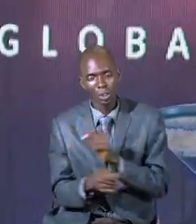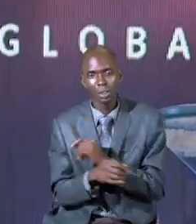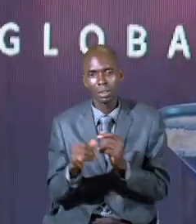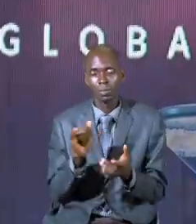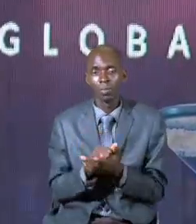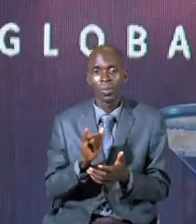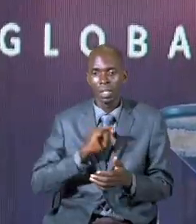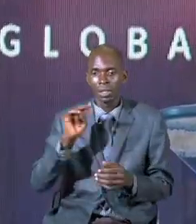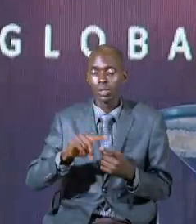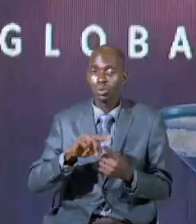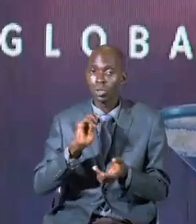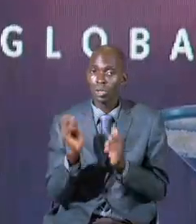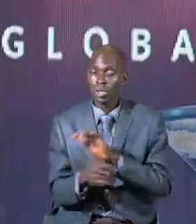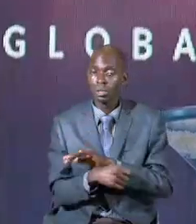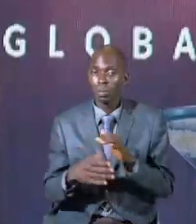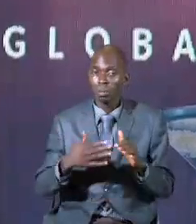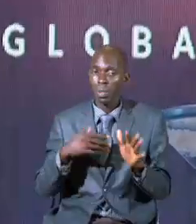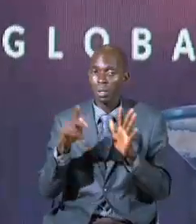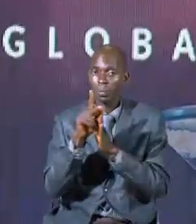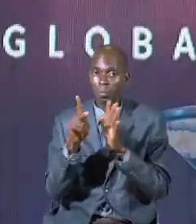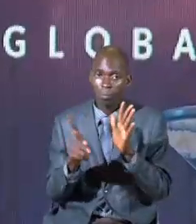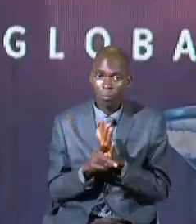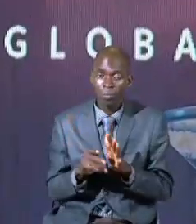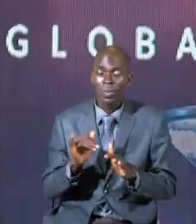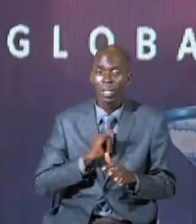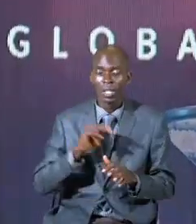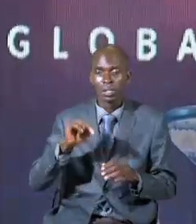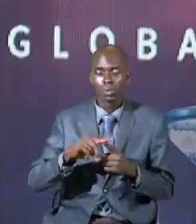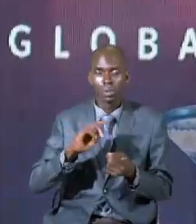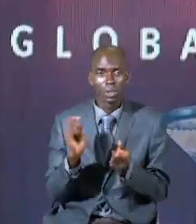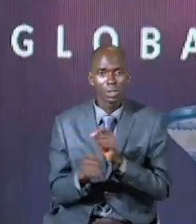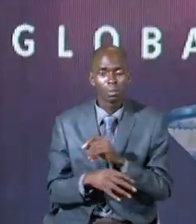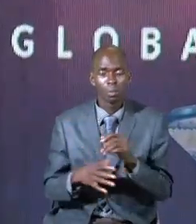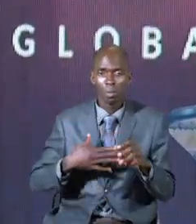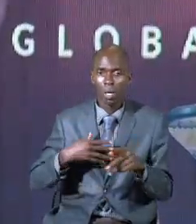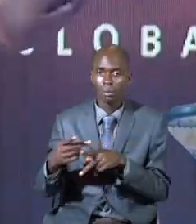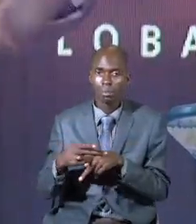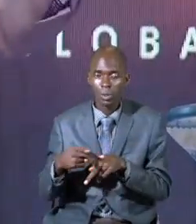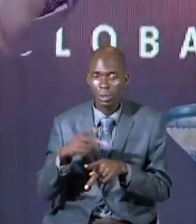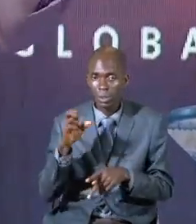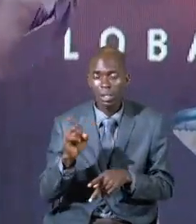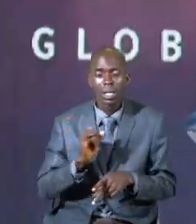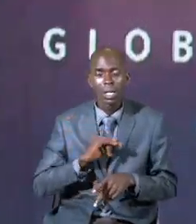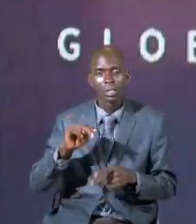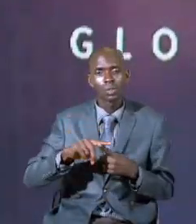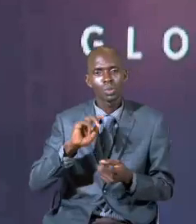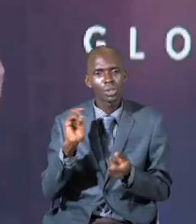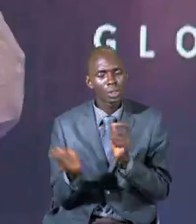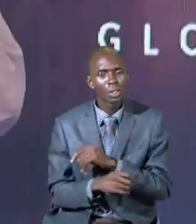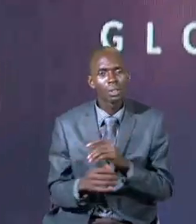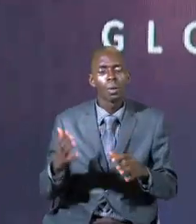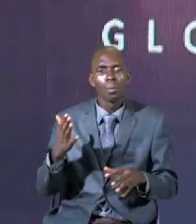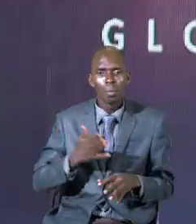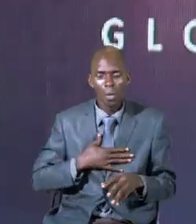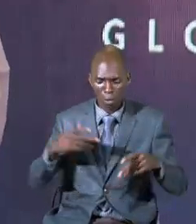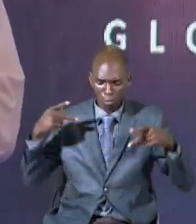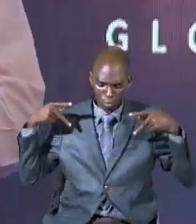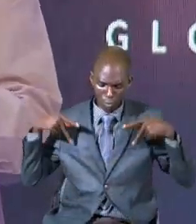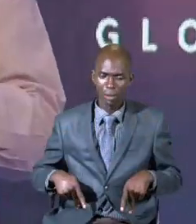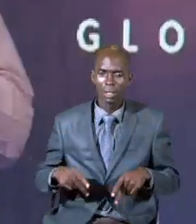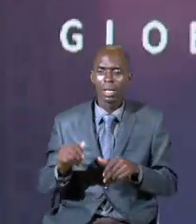my practices. I had to mend my personality. I had to mend everything around that would drag